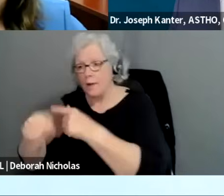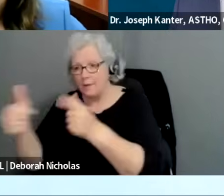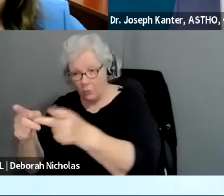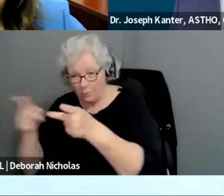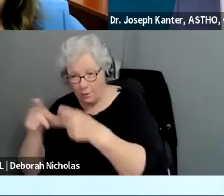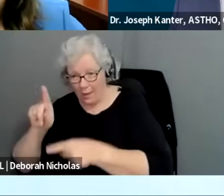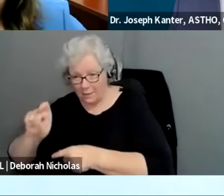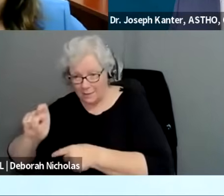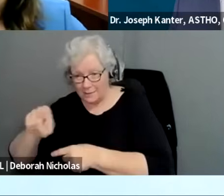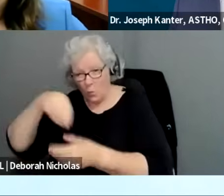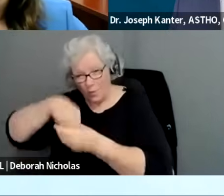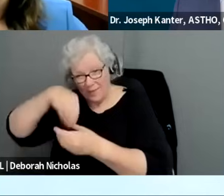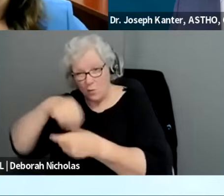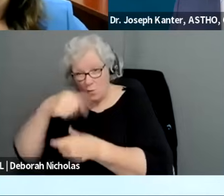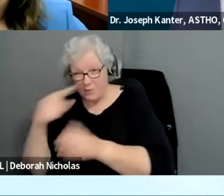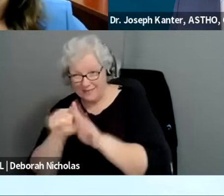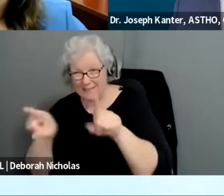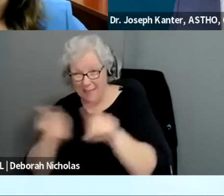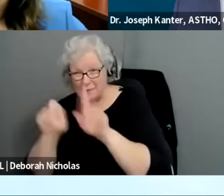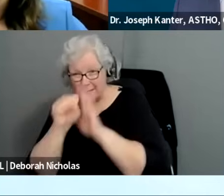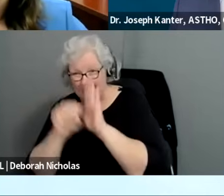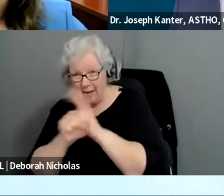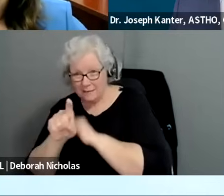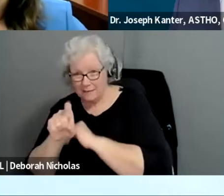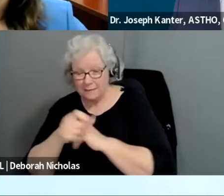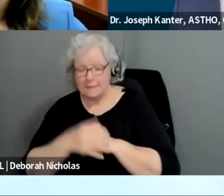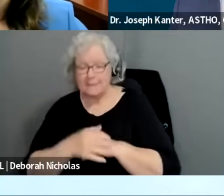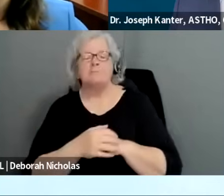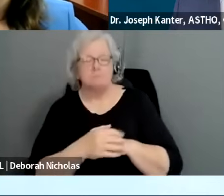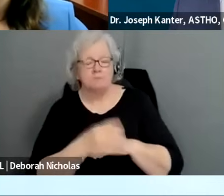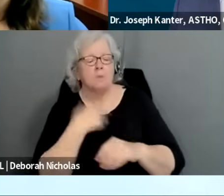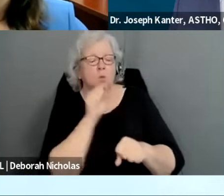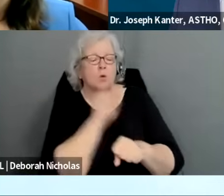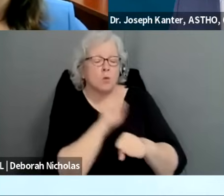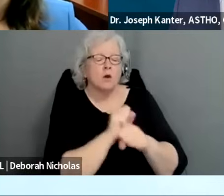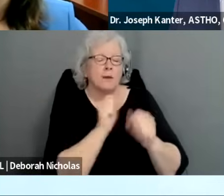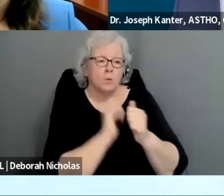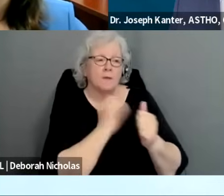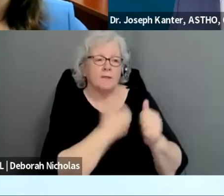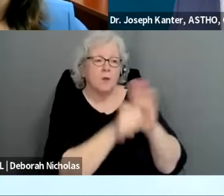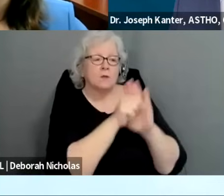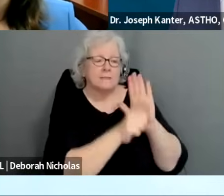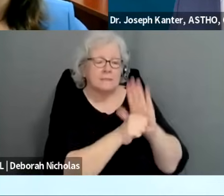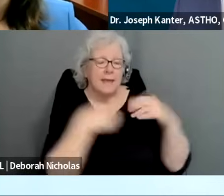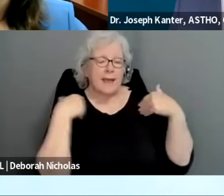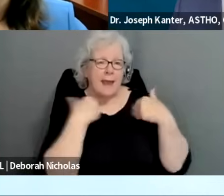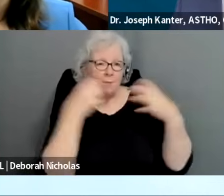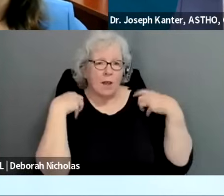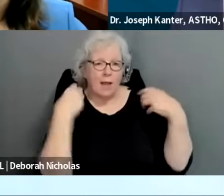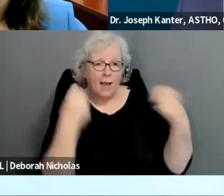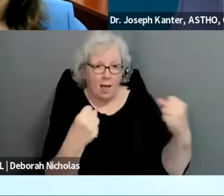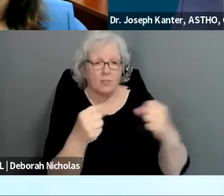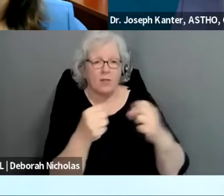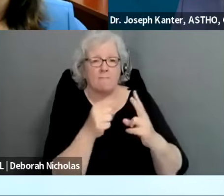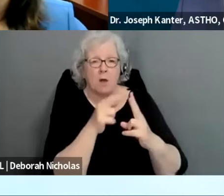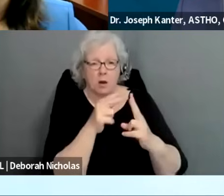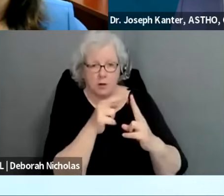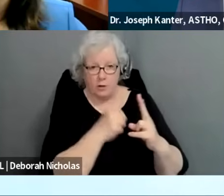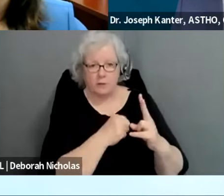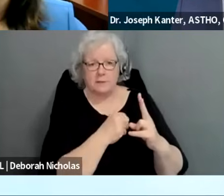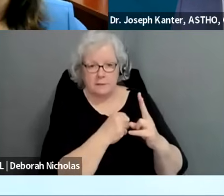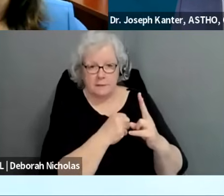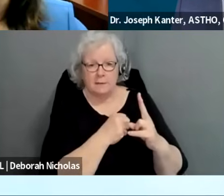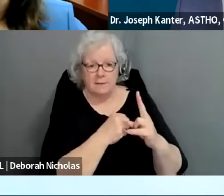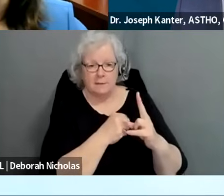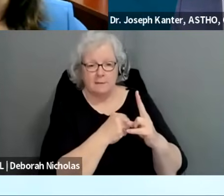Yeah, at this point, we're working very closely with our state animal health partners for their authorities in that space.